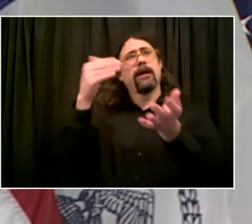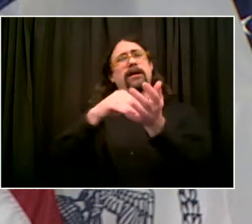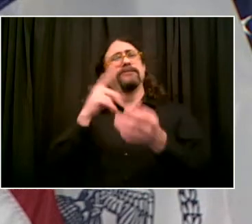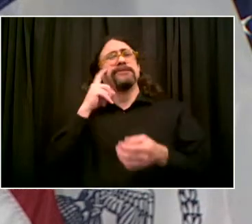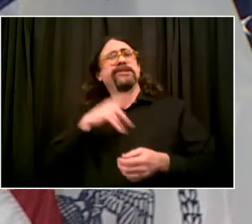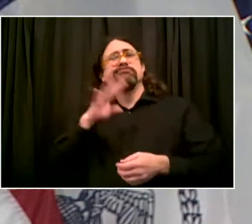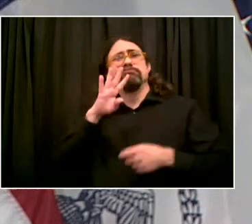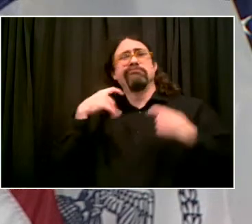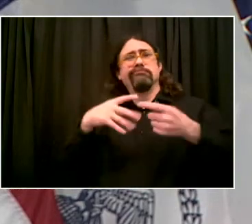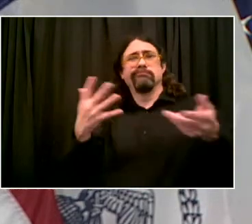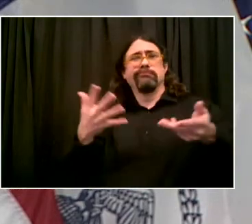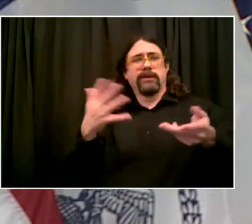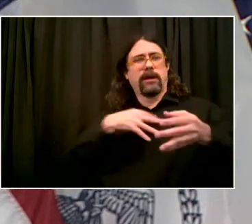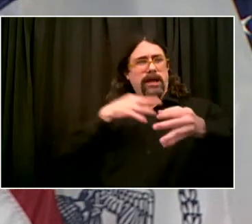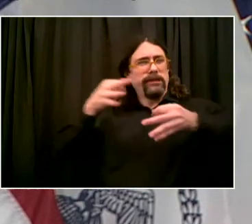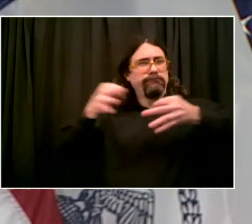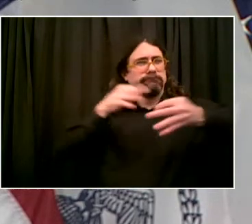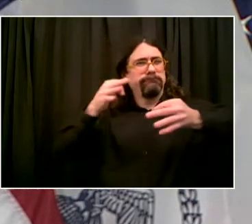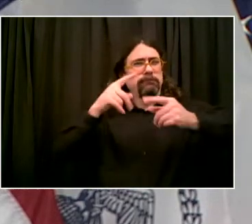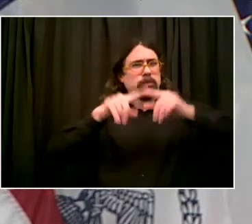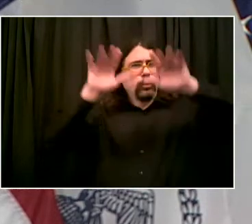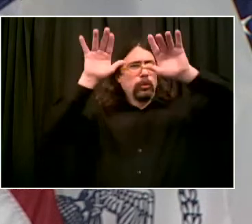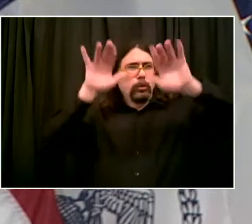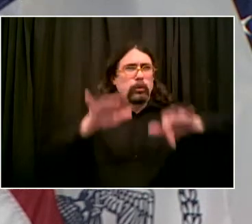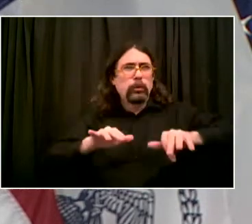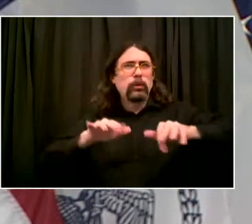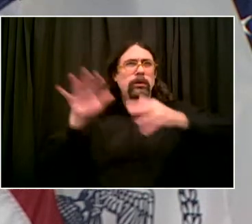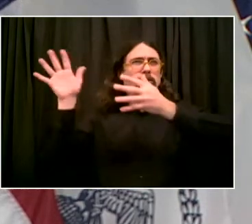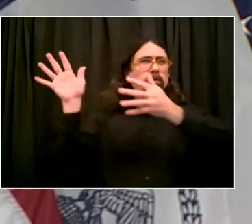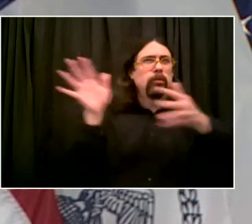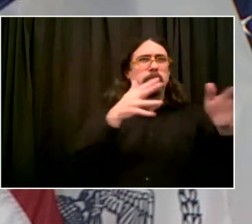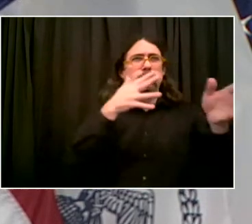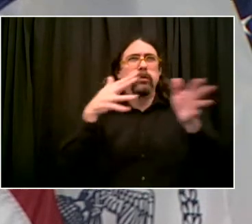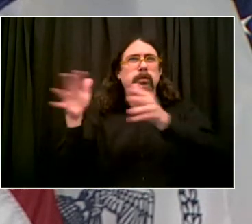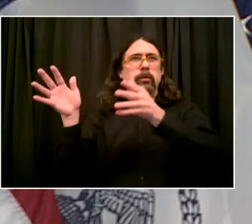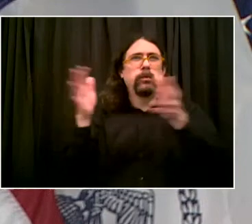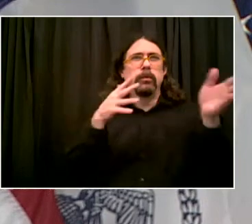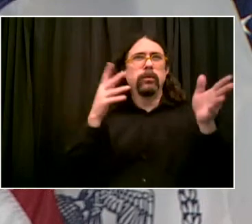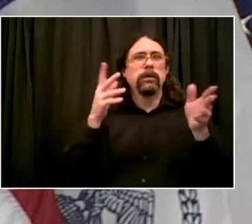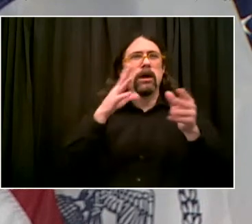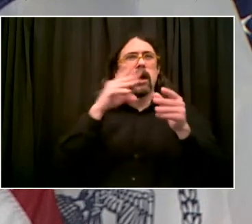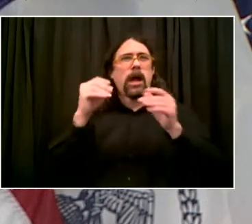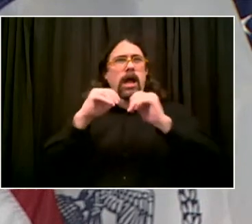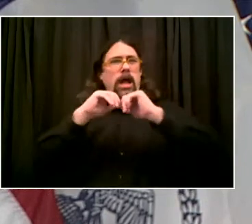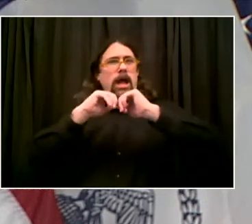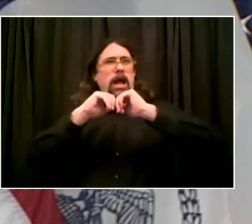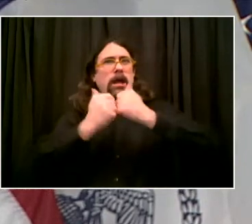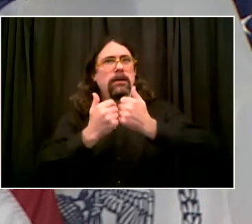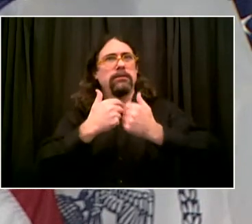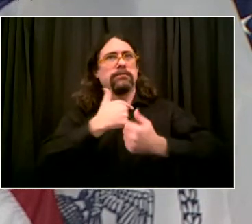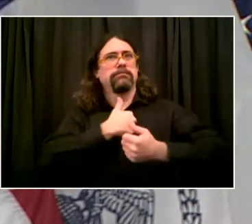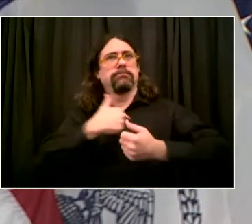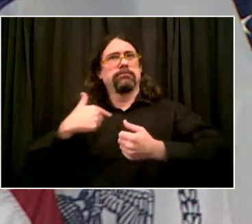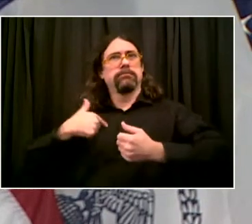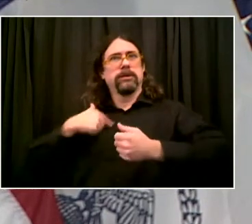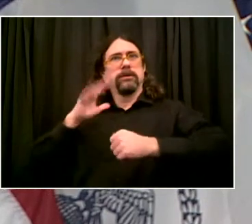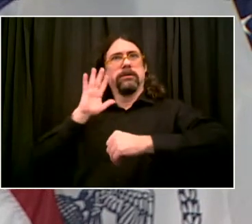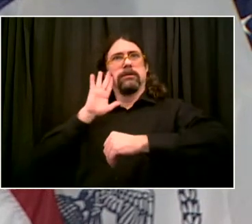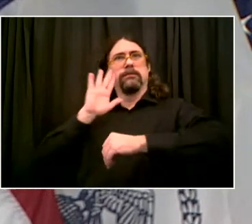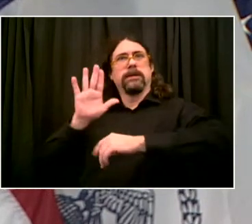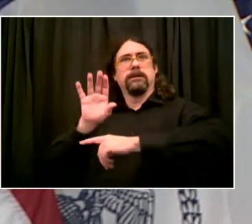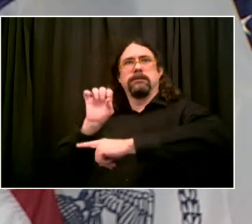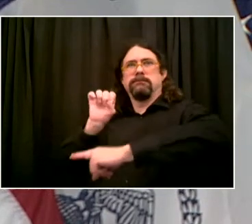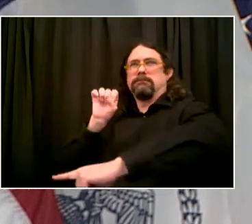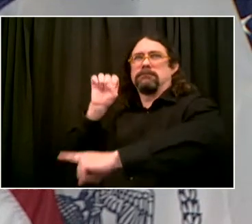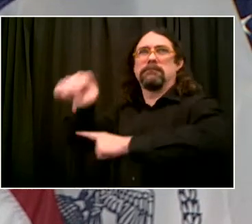last year. And we will do that the way New Yorkers always do, with tremendous focus and effort and looking out for each other. With that,